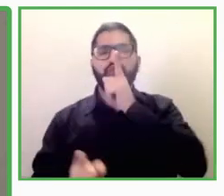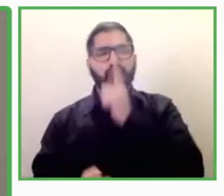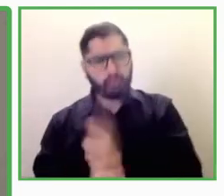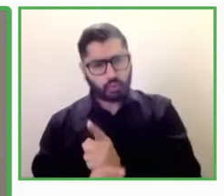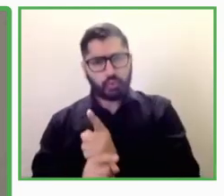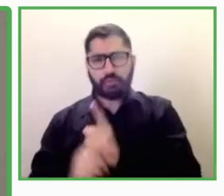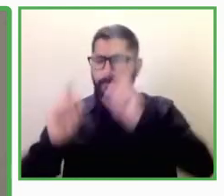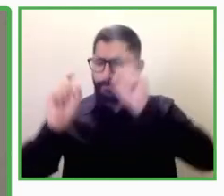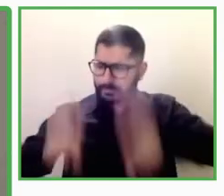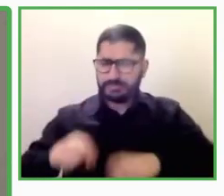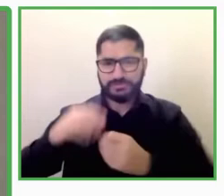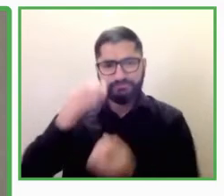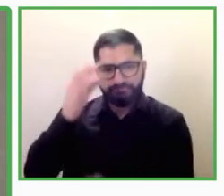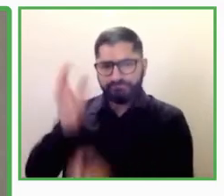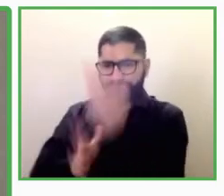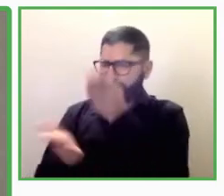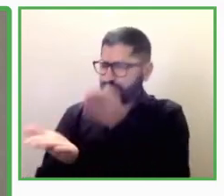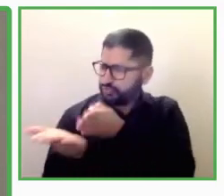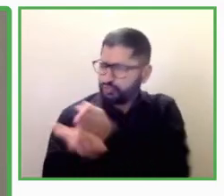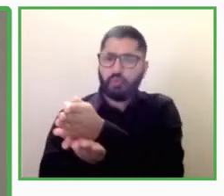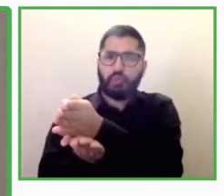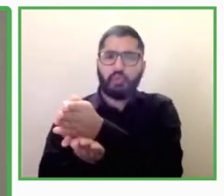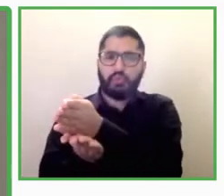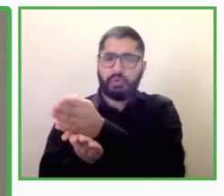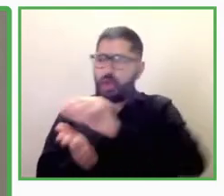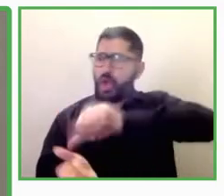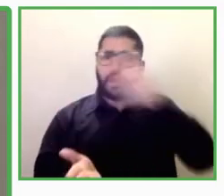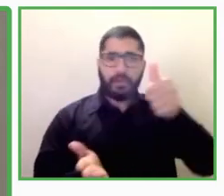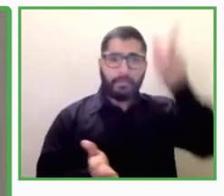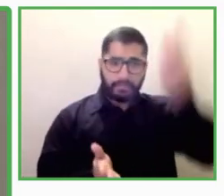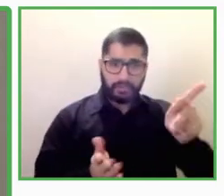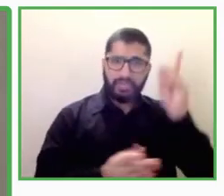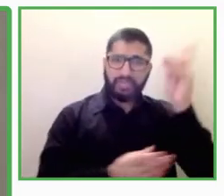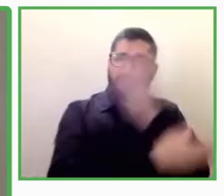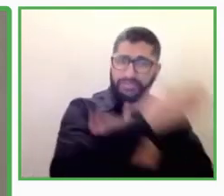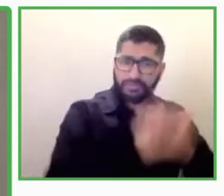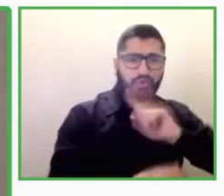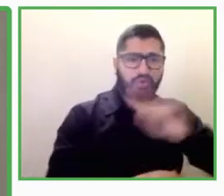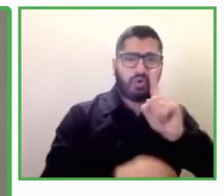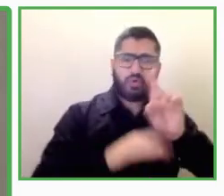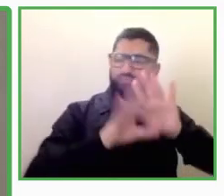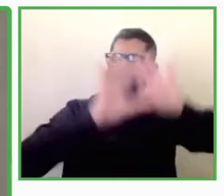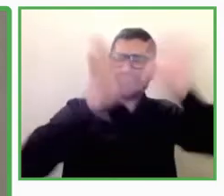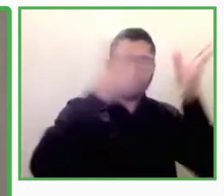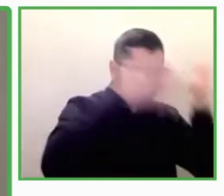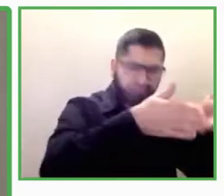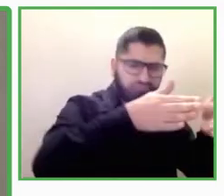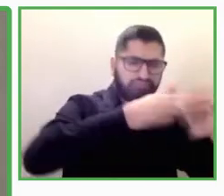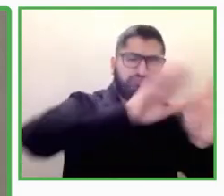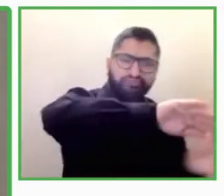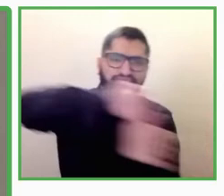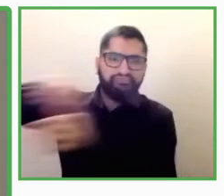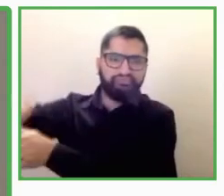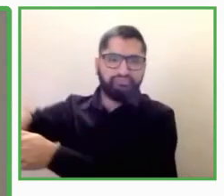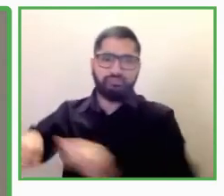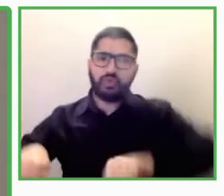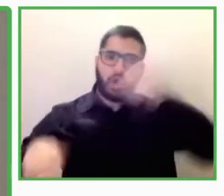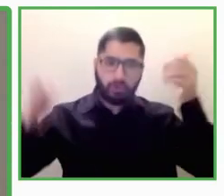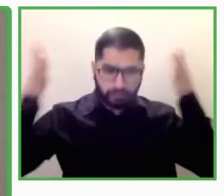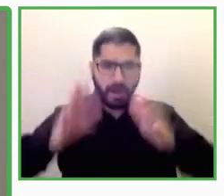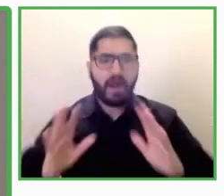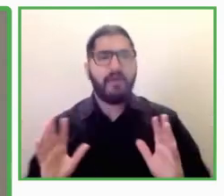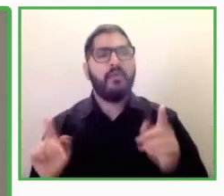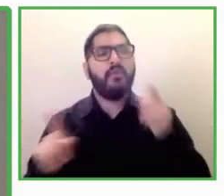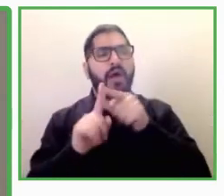grow, not from disability. And we need to have a system, a structured system that allows to value how people